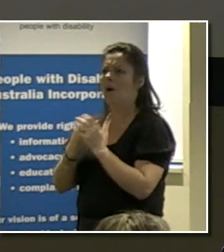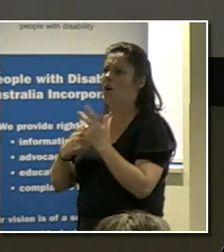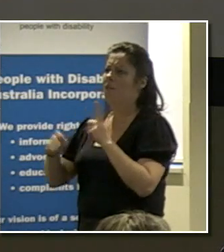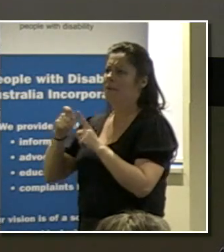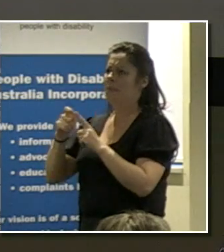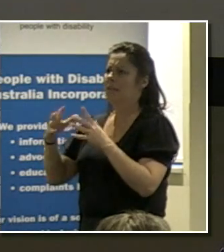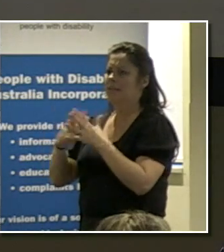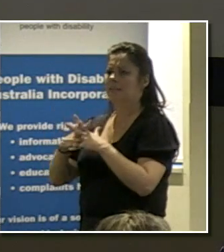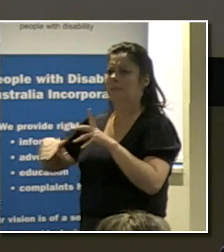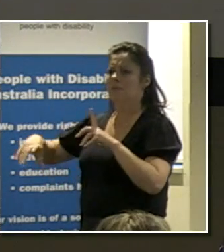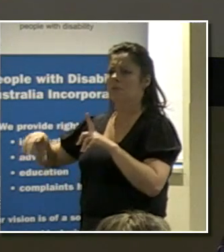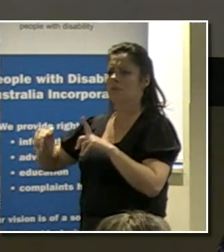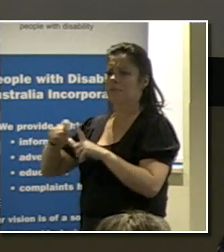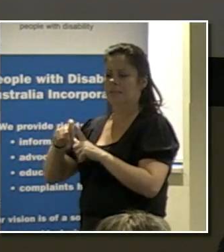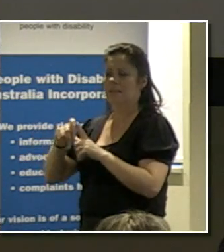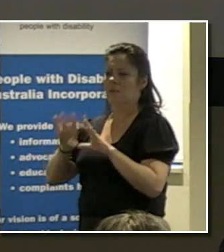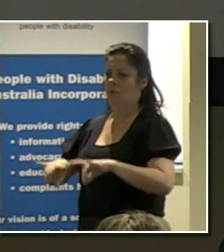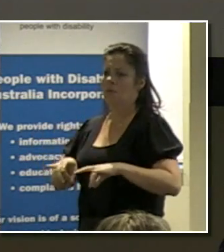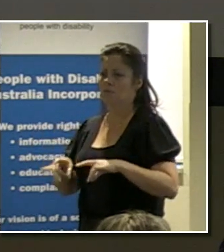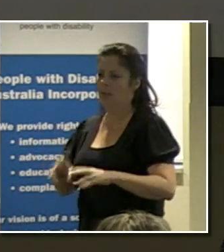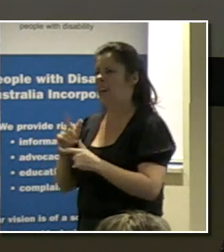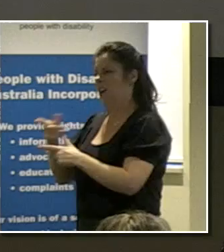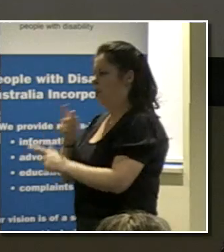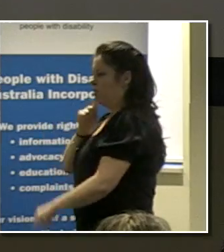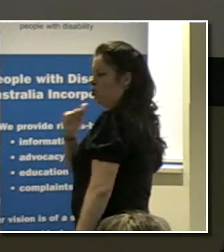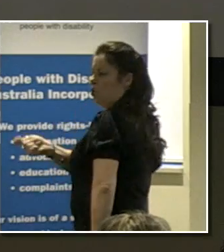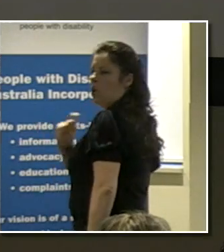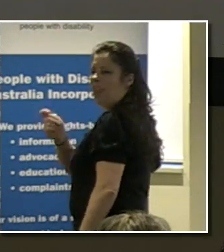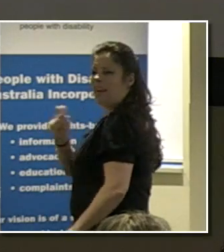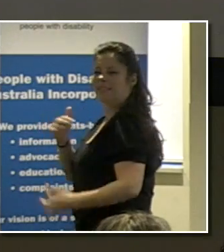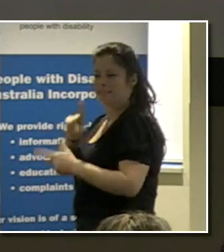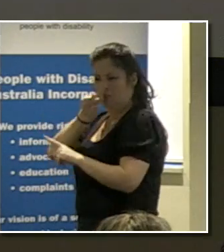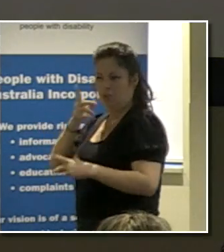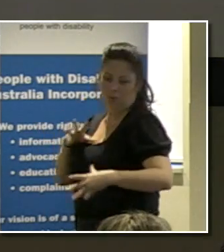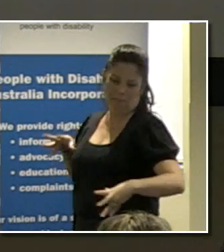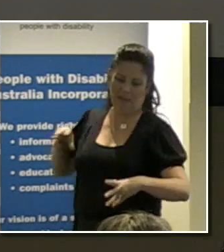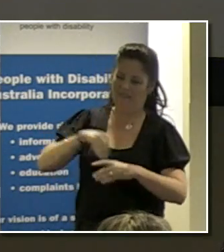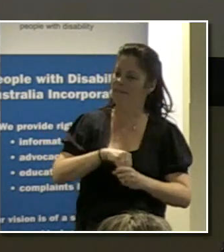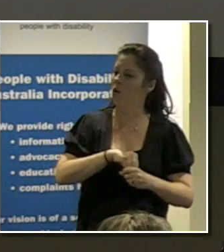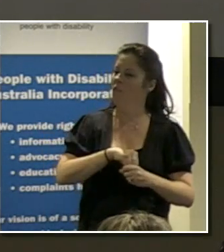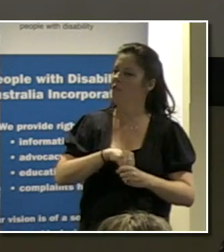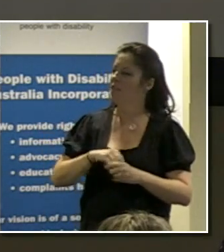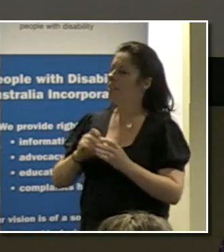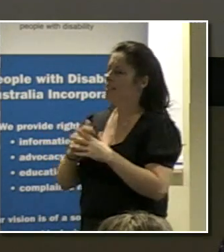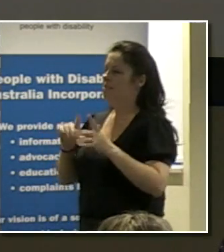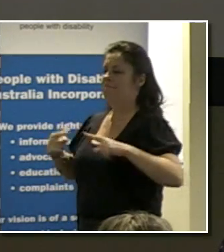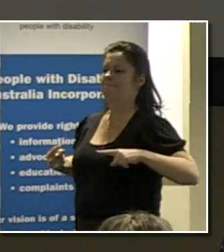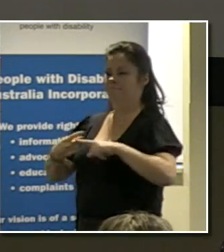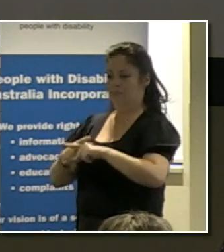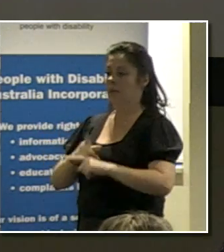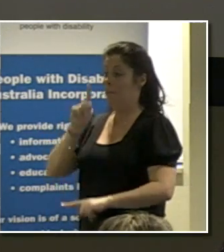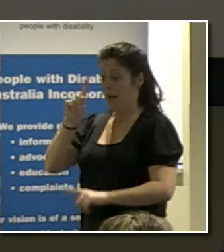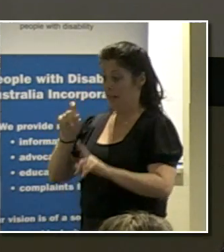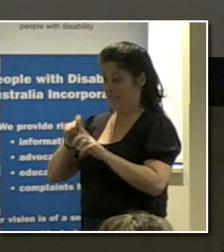and she didn't believe in actually joining, but in reporting and being part of the journalist cycle. But in terms of